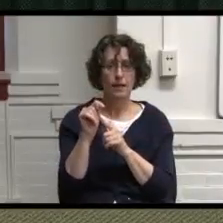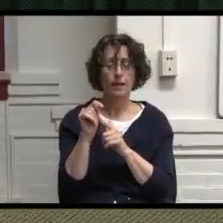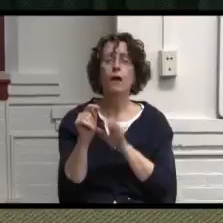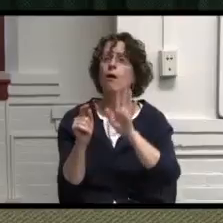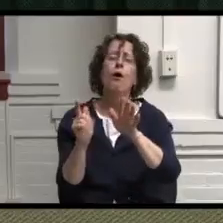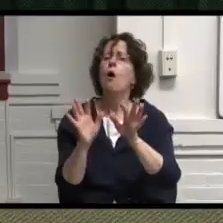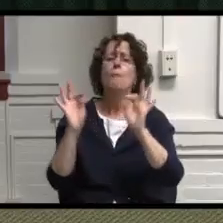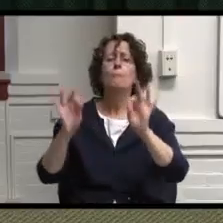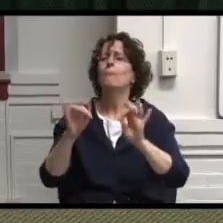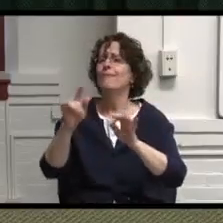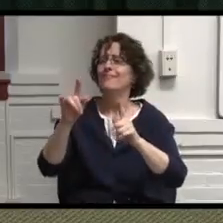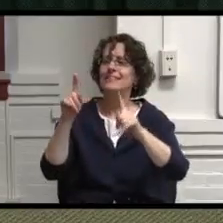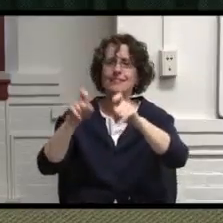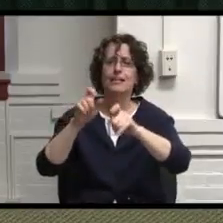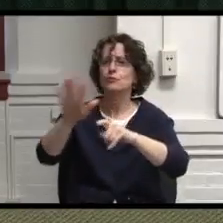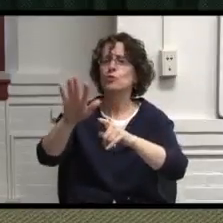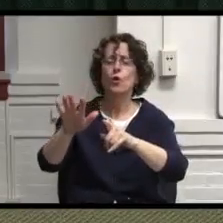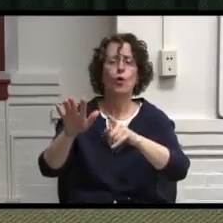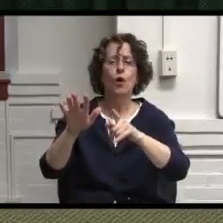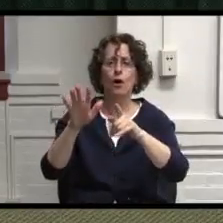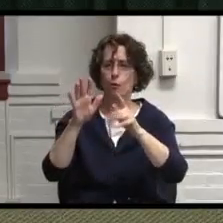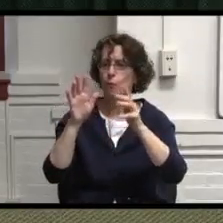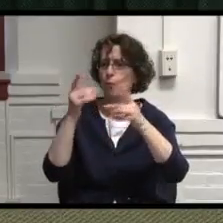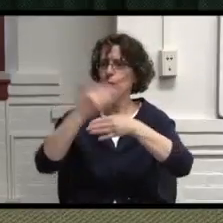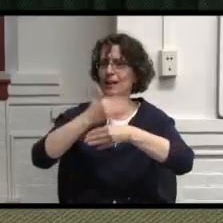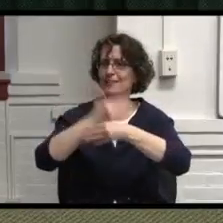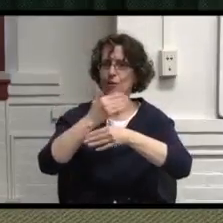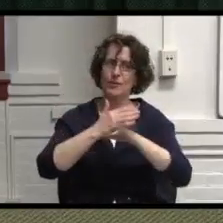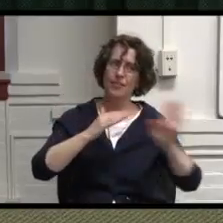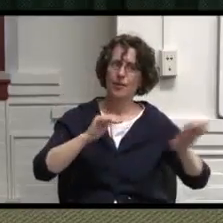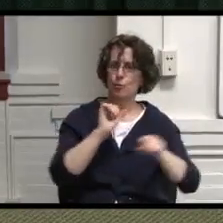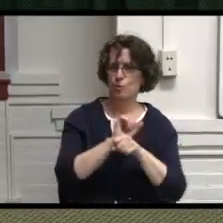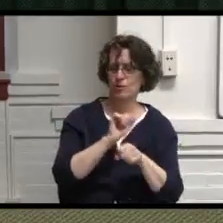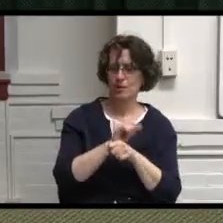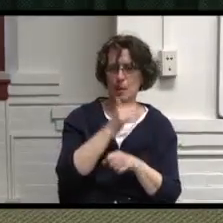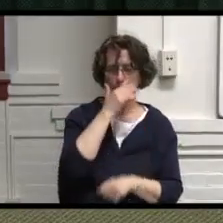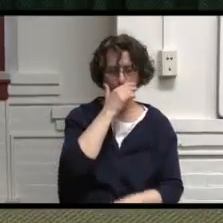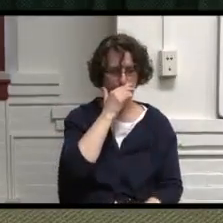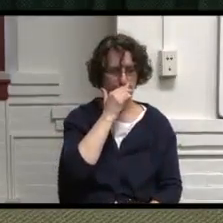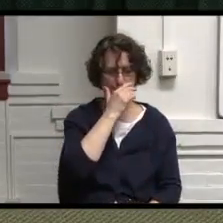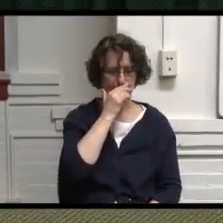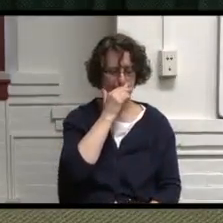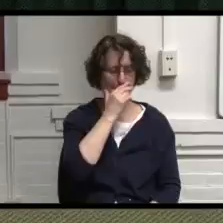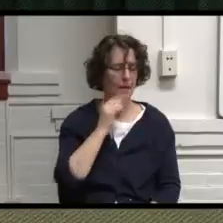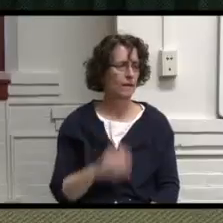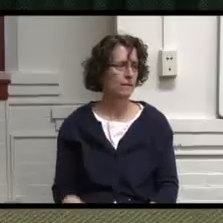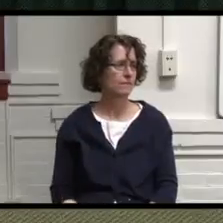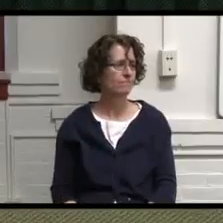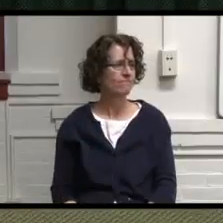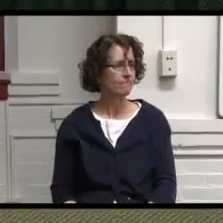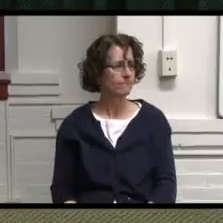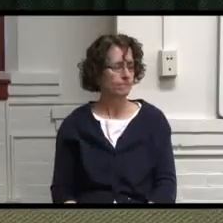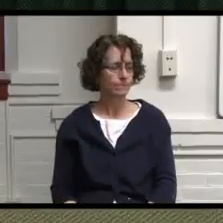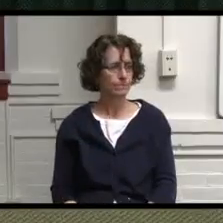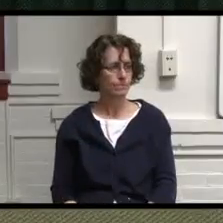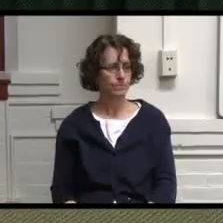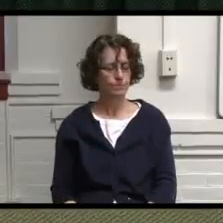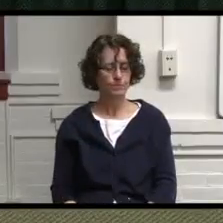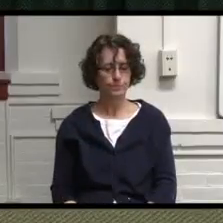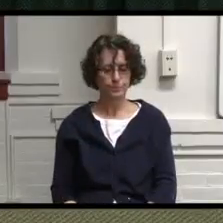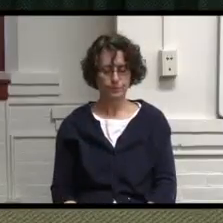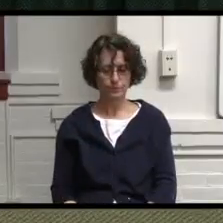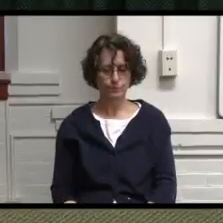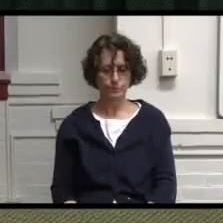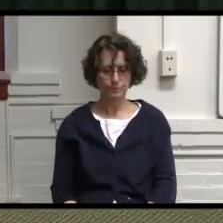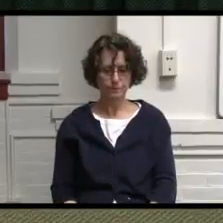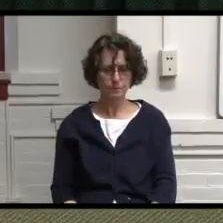tested the windows. Having said that, why wouldn't we have in the RFP that these windows